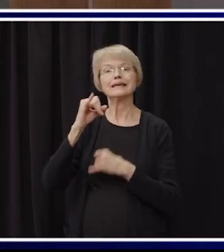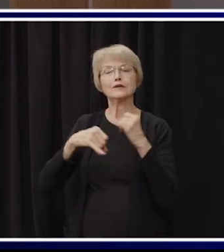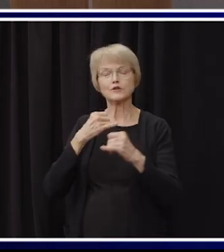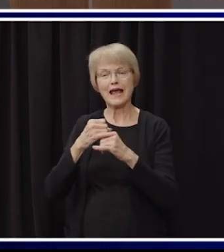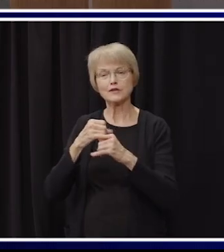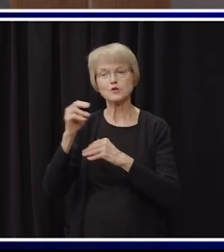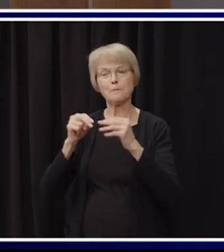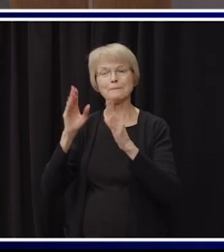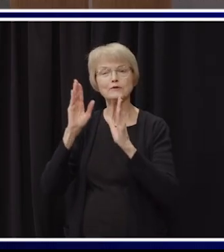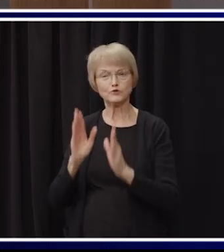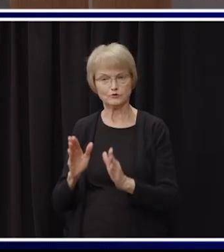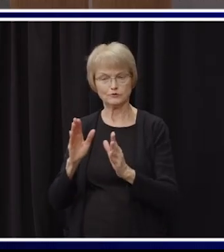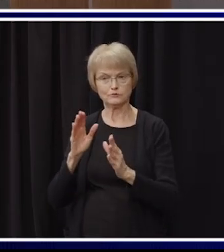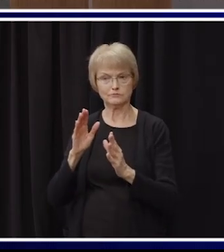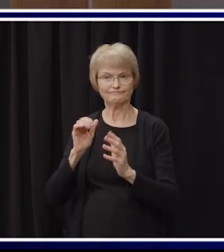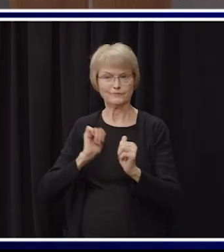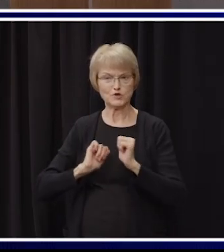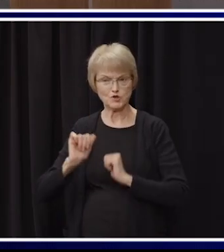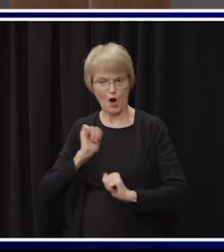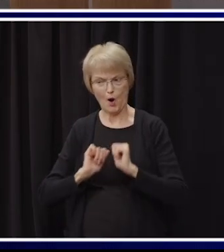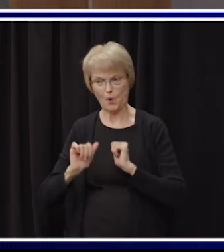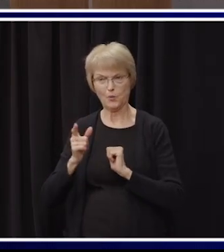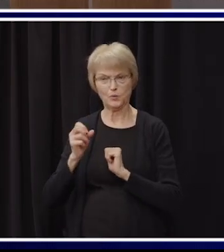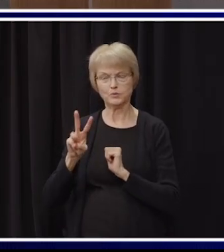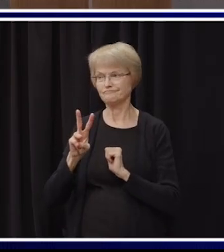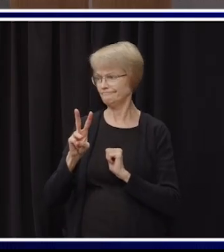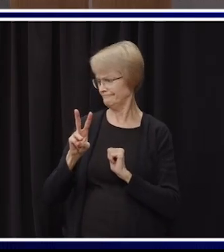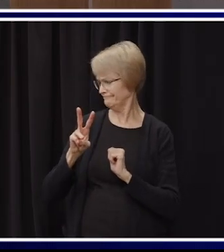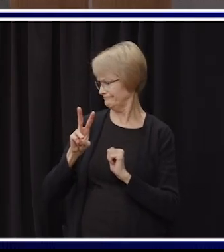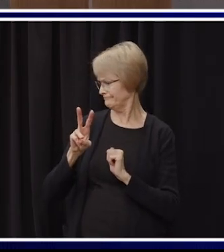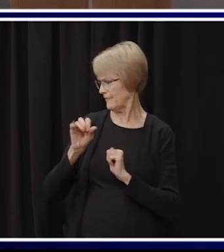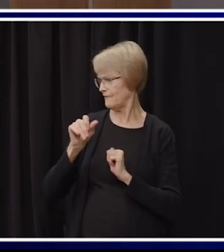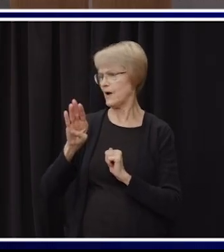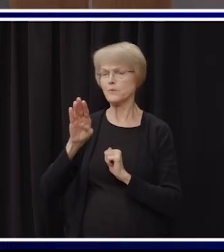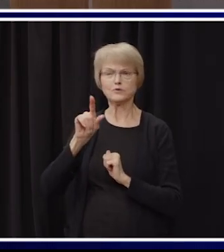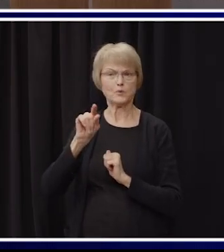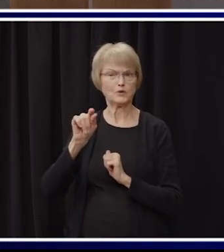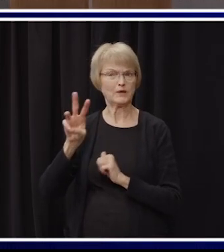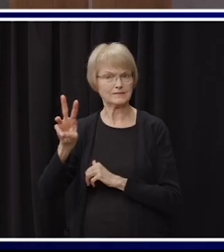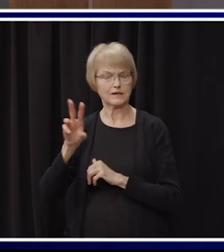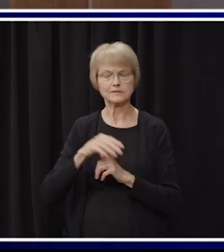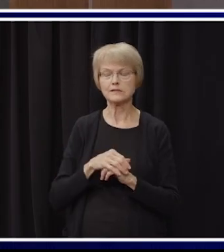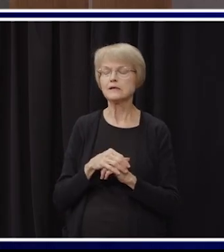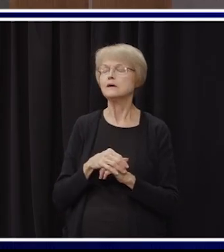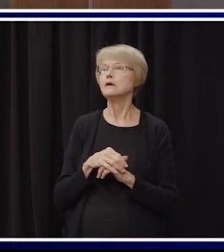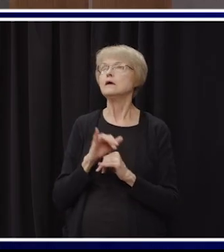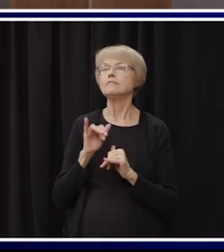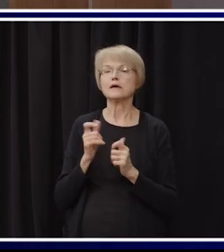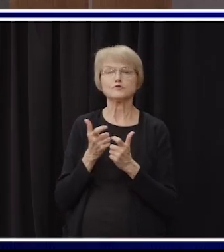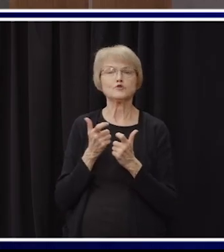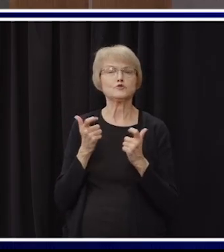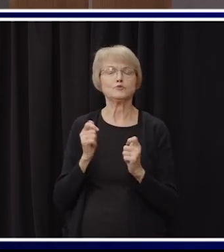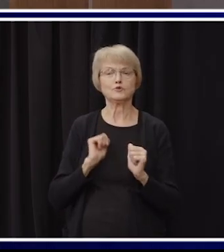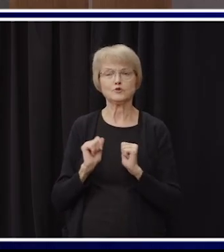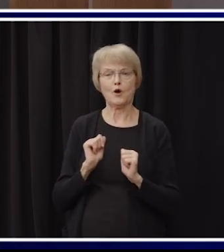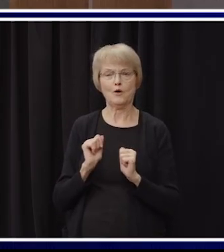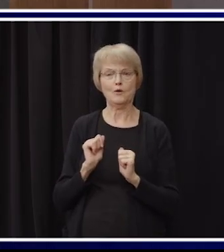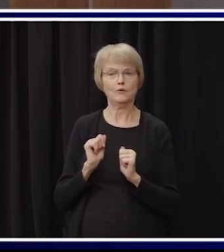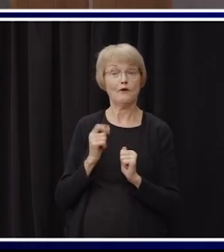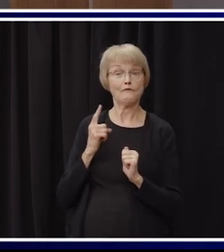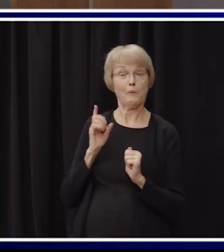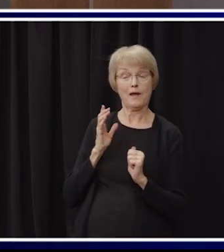Show. That's in February of 26. It's a huge show for the home